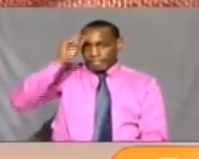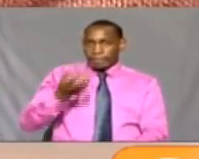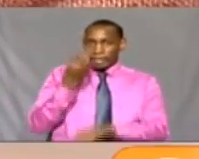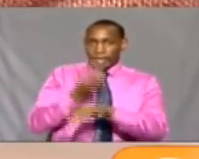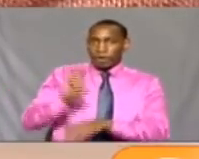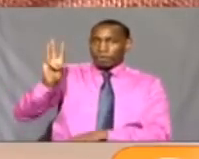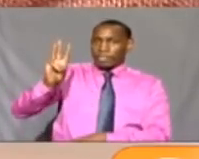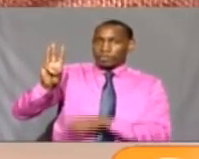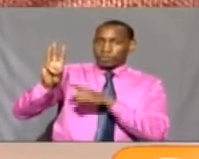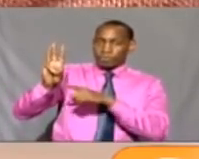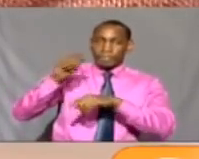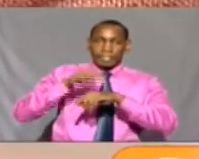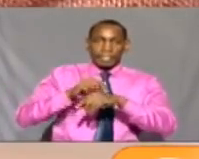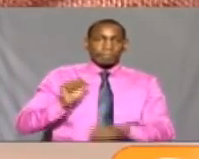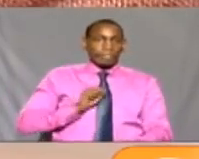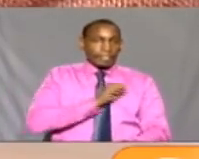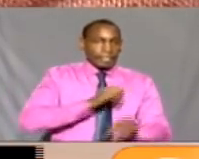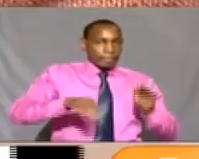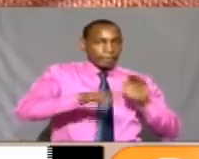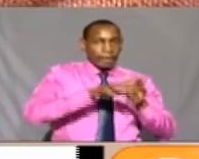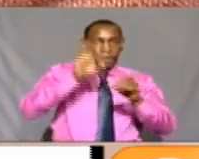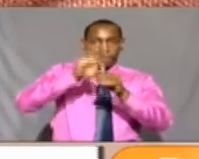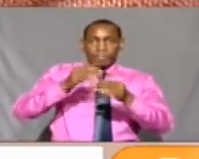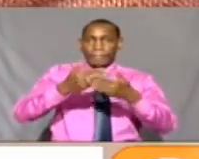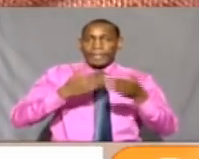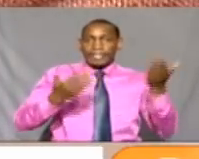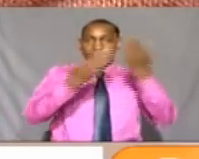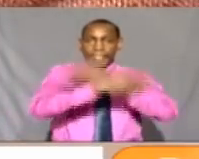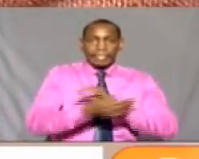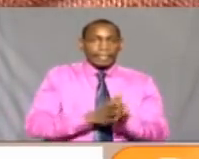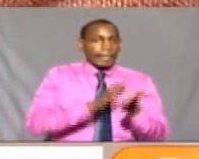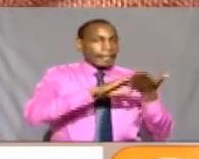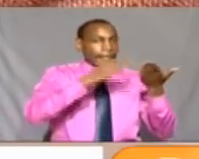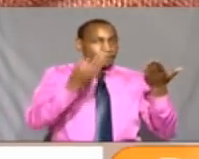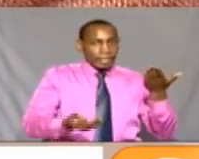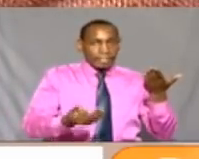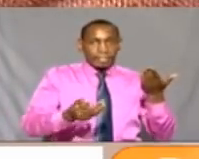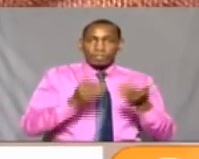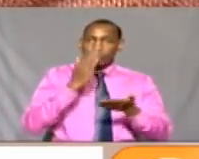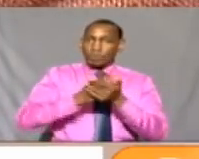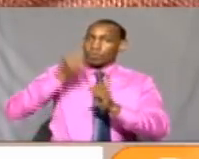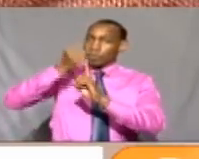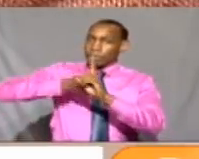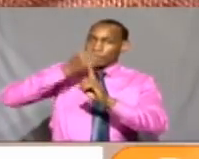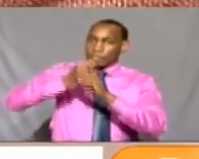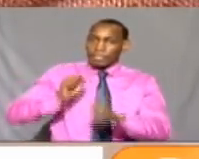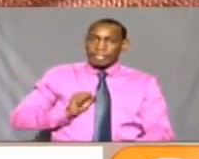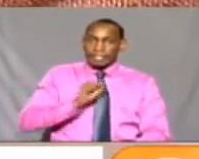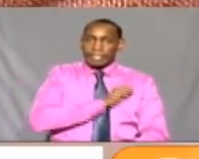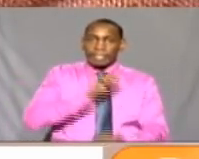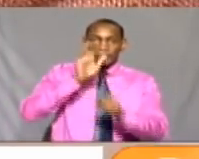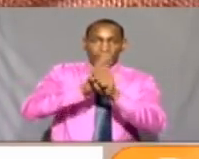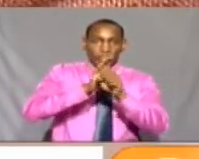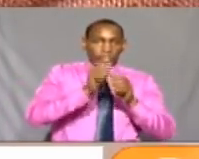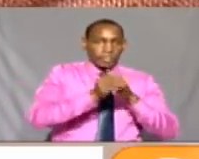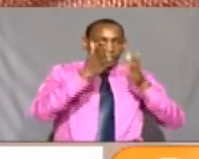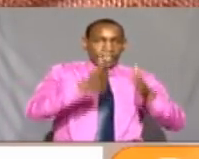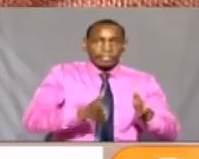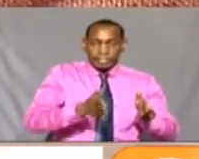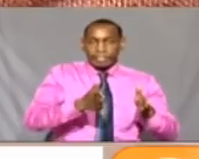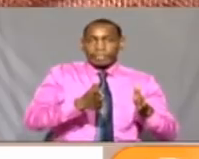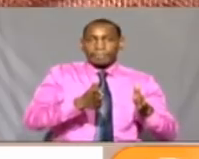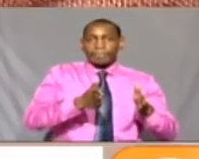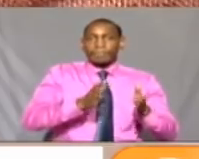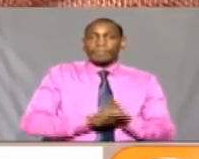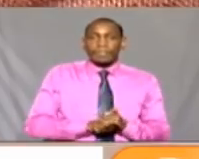Waititu during the Senate impeachment vote last night flopped despite spirited efforts by Senate Majority Leader Kipchumba